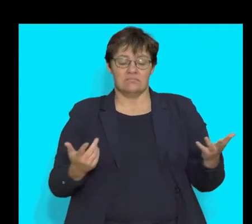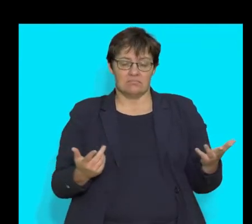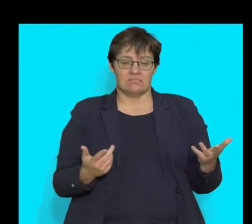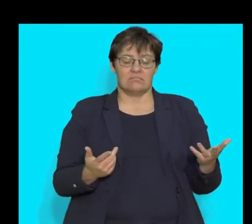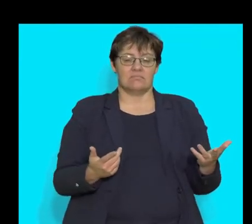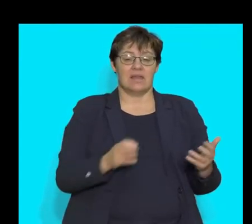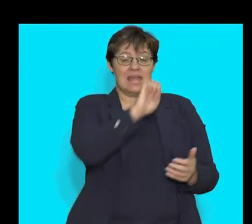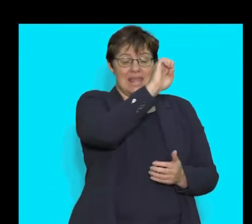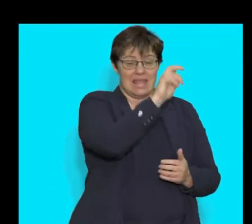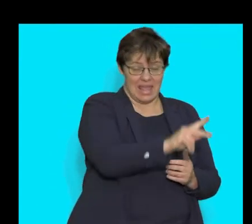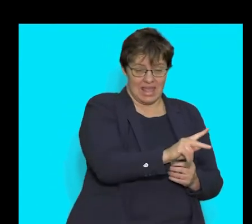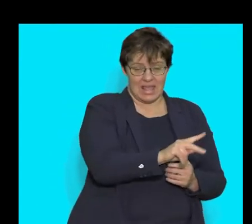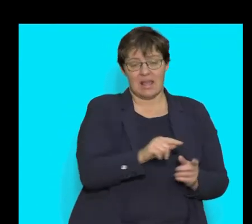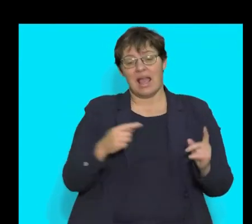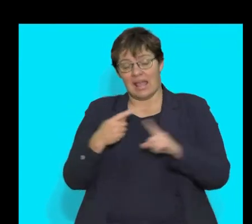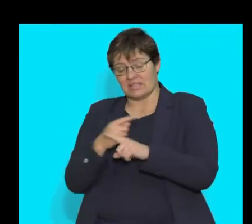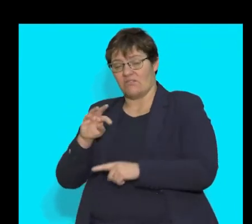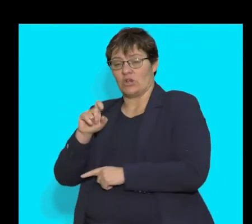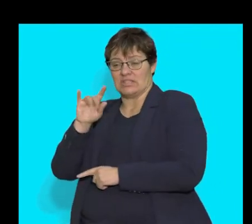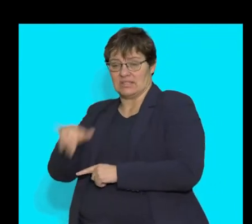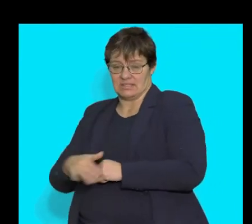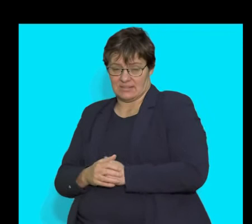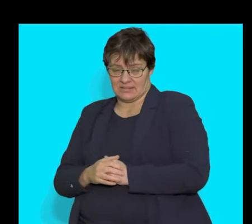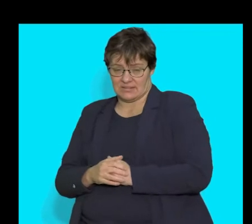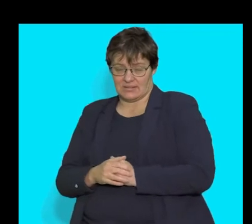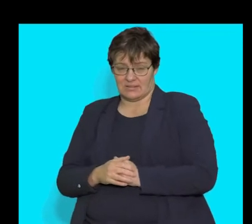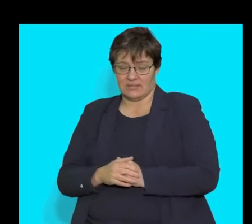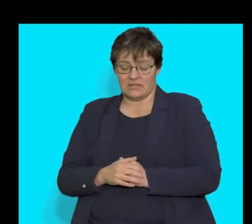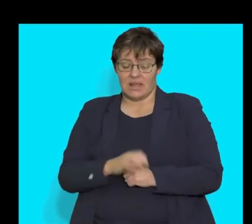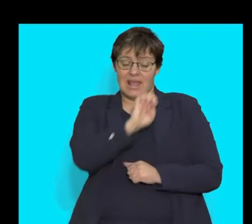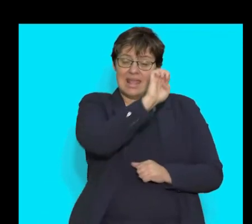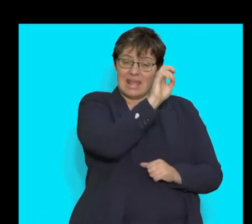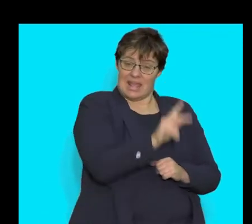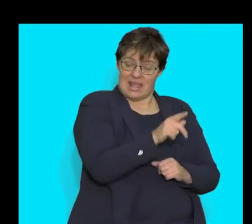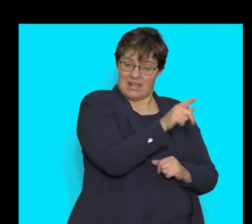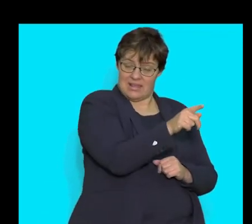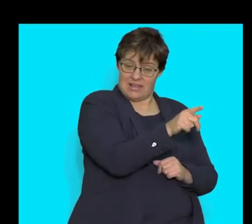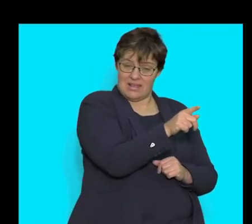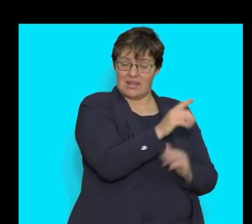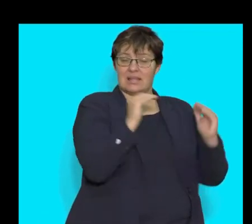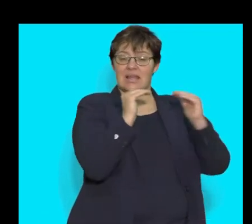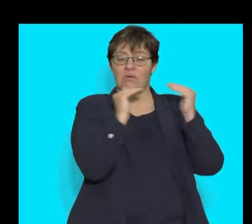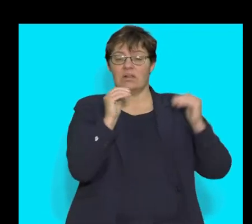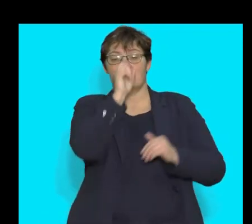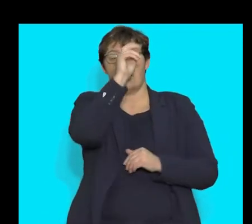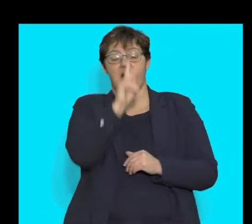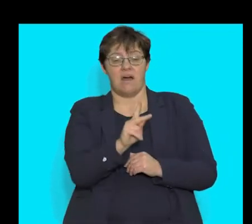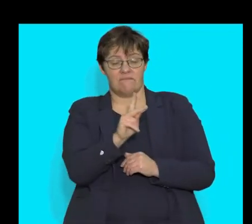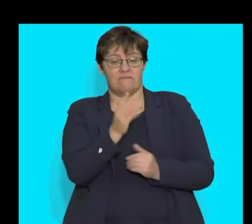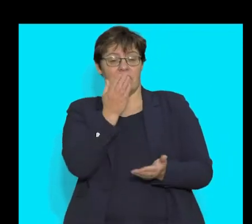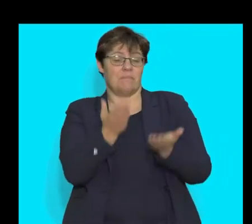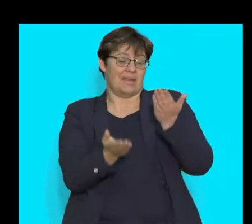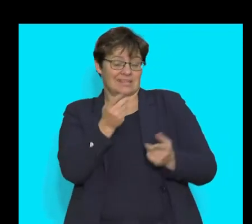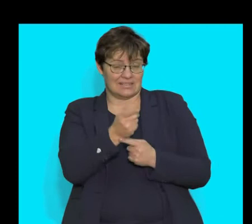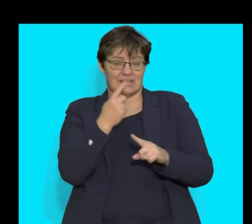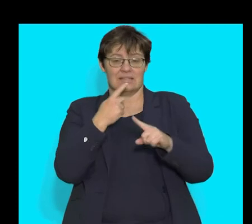kinetic energy against velocity. Now, you should know that kinetic energy is equal to half the